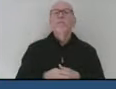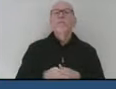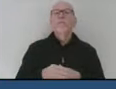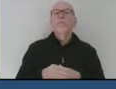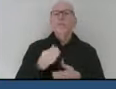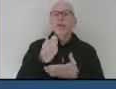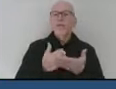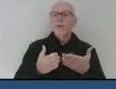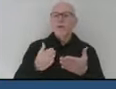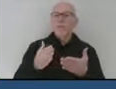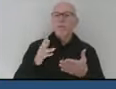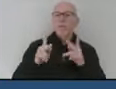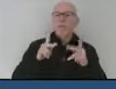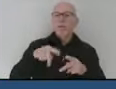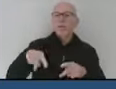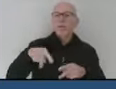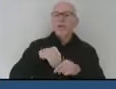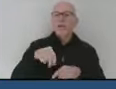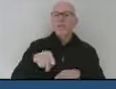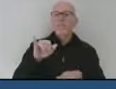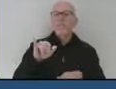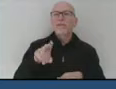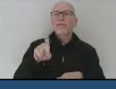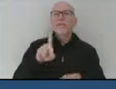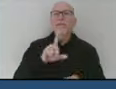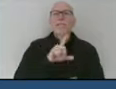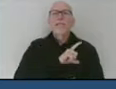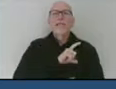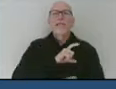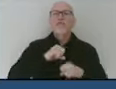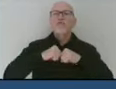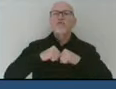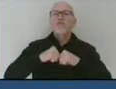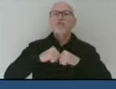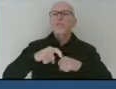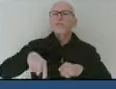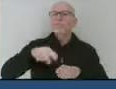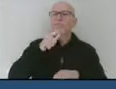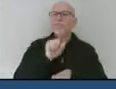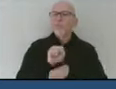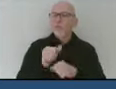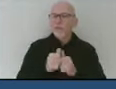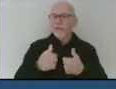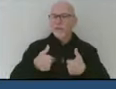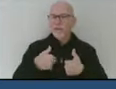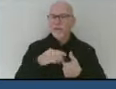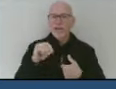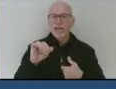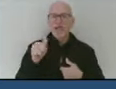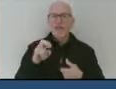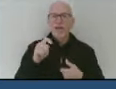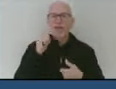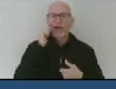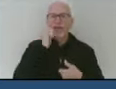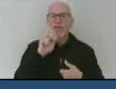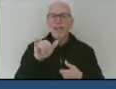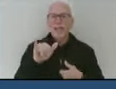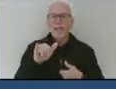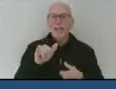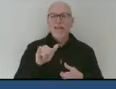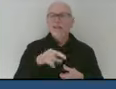of the Indiana Police Security Detail who work with me and Janet each and every day really